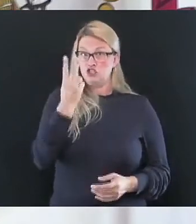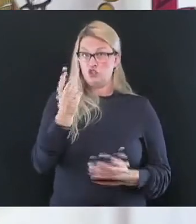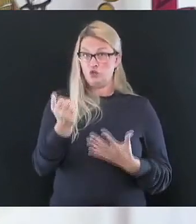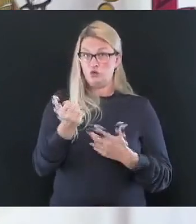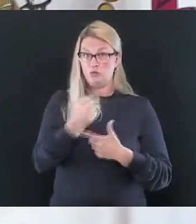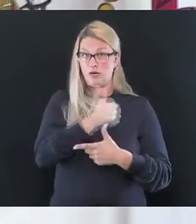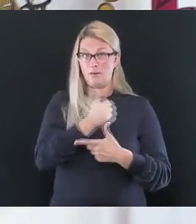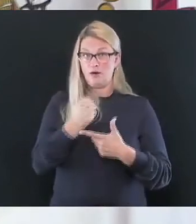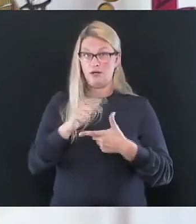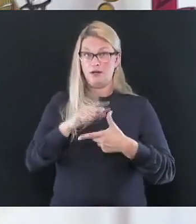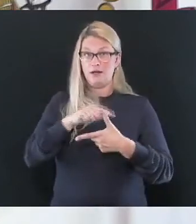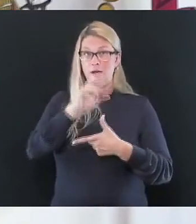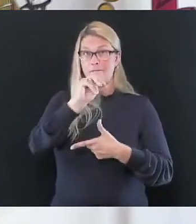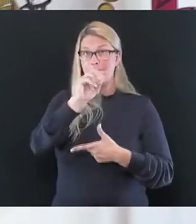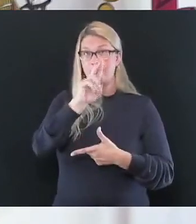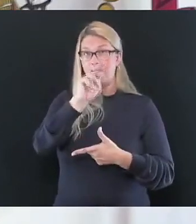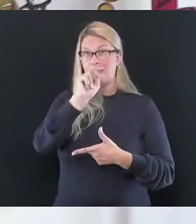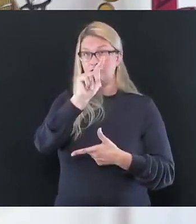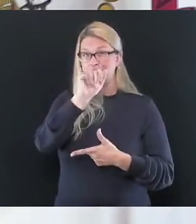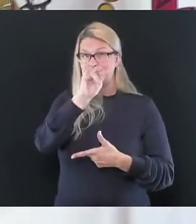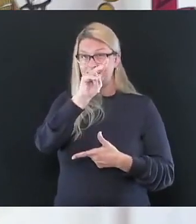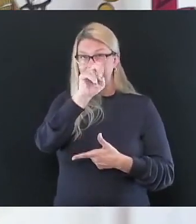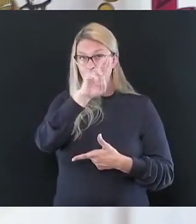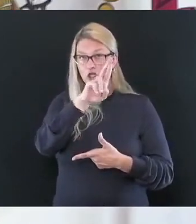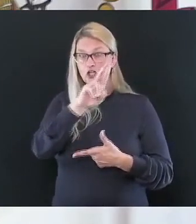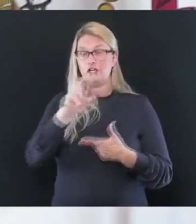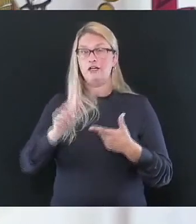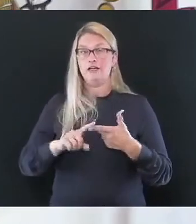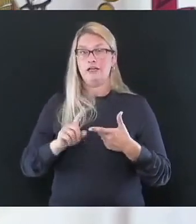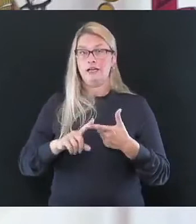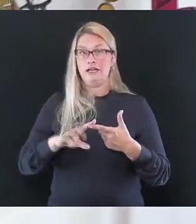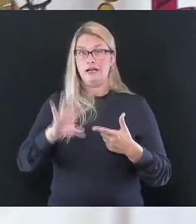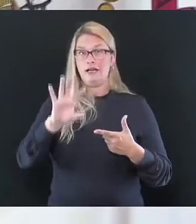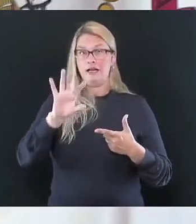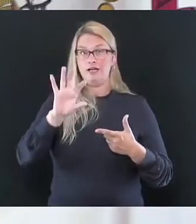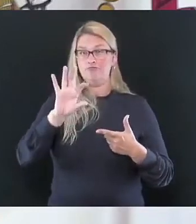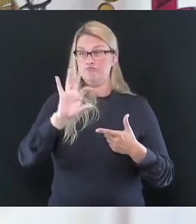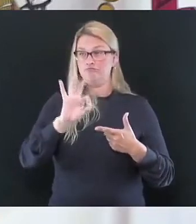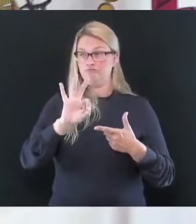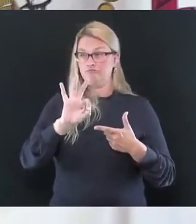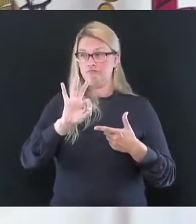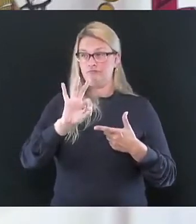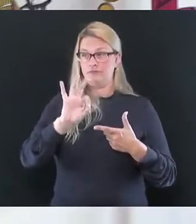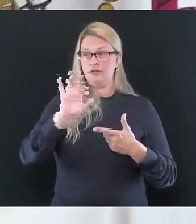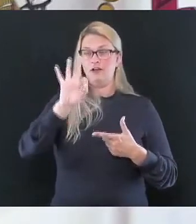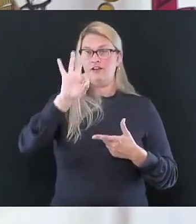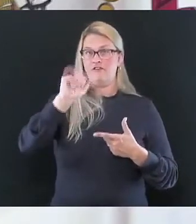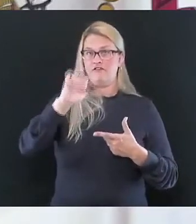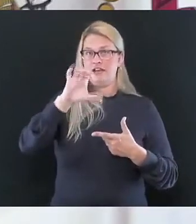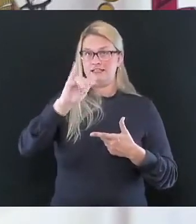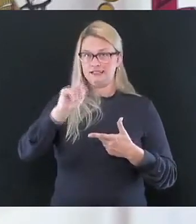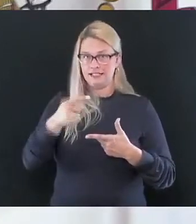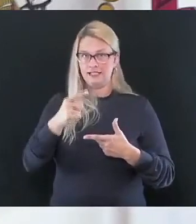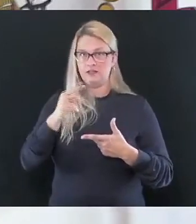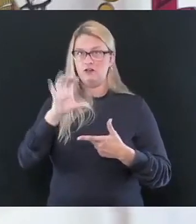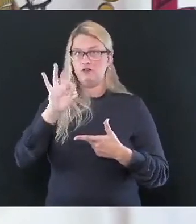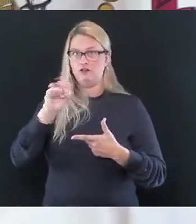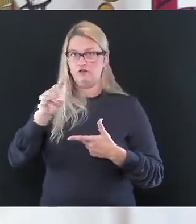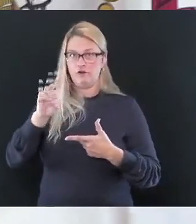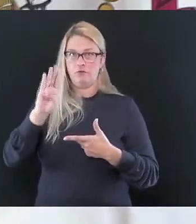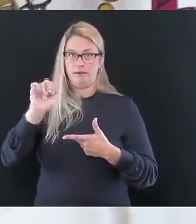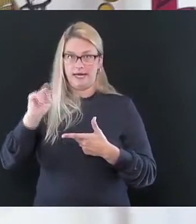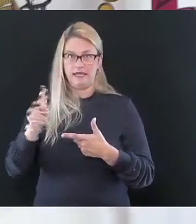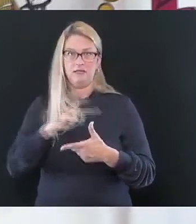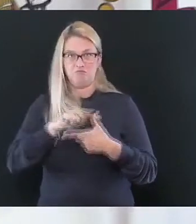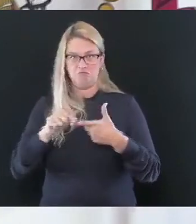the Mountaineer Food Bank and the Facing Hunger Food Bank, they need the funds and need the funds now.